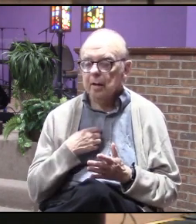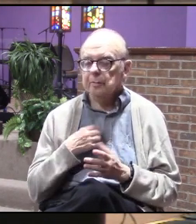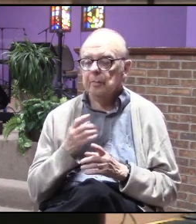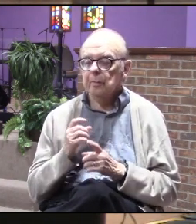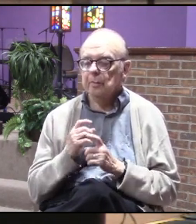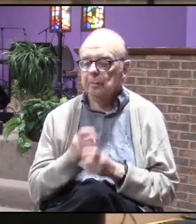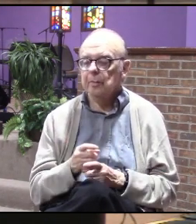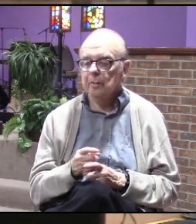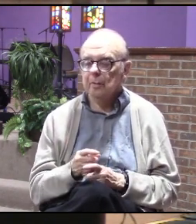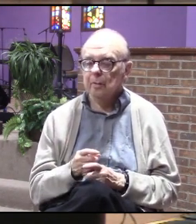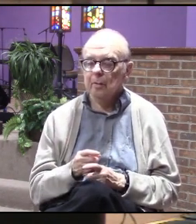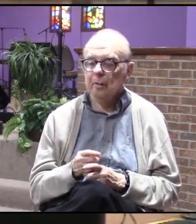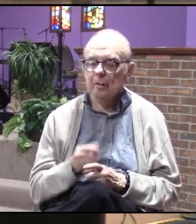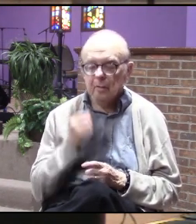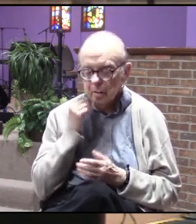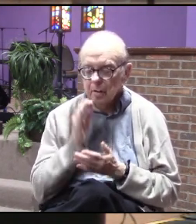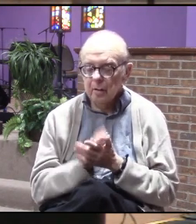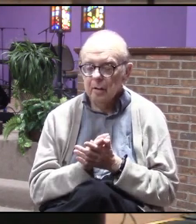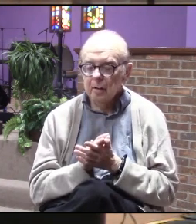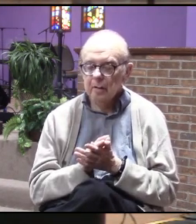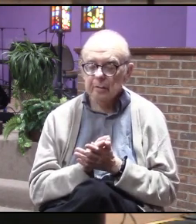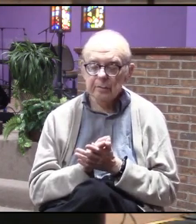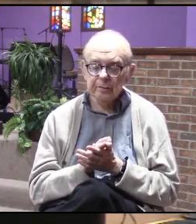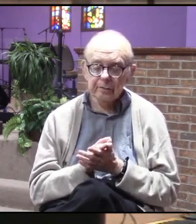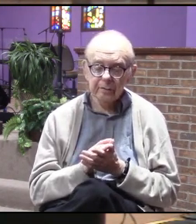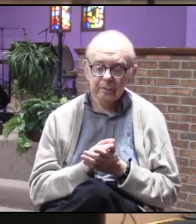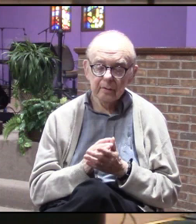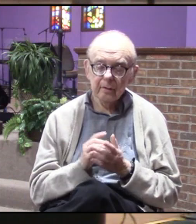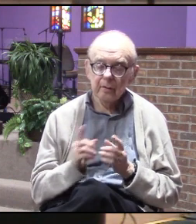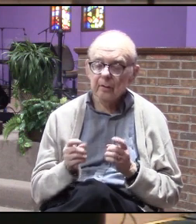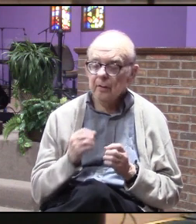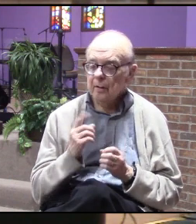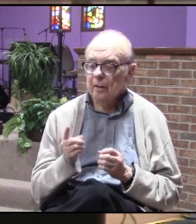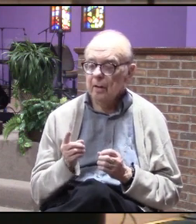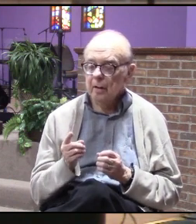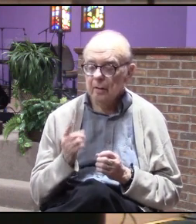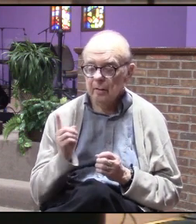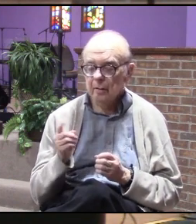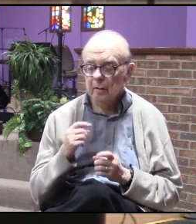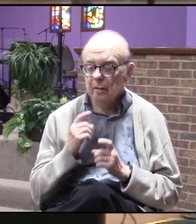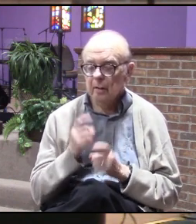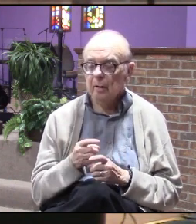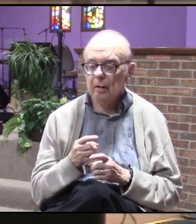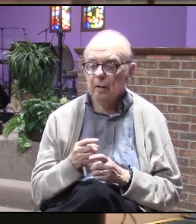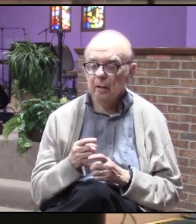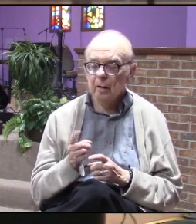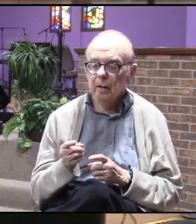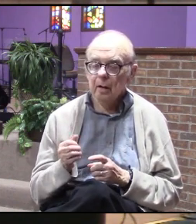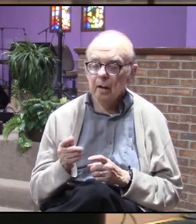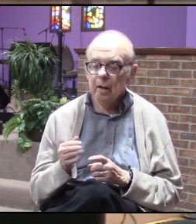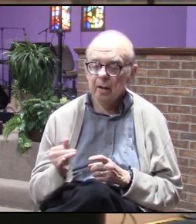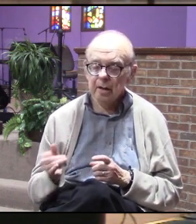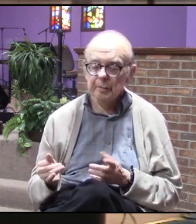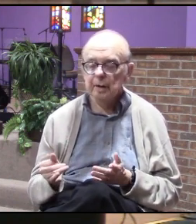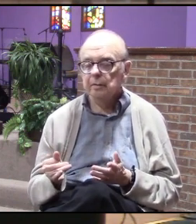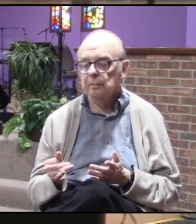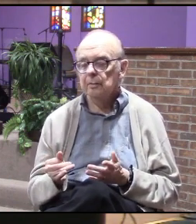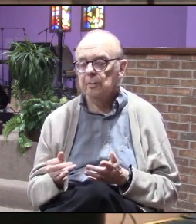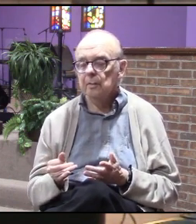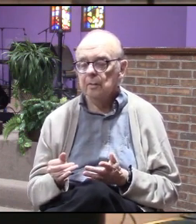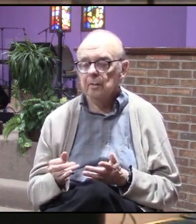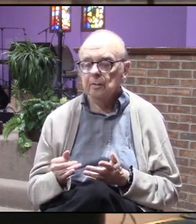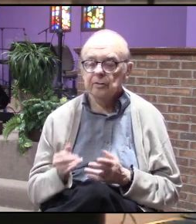presents, she goes through and systematically will say, okay, this is a present to Libby.